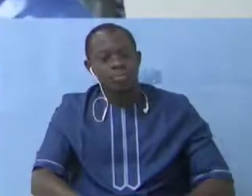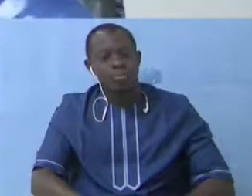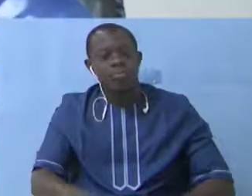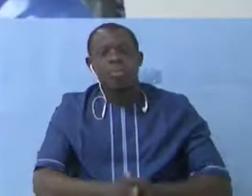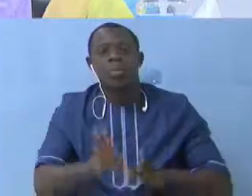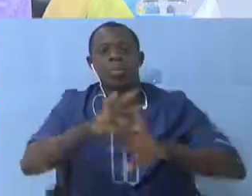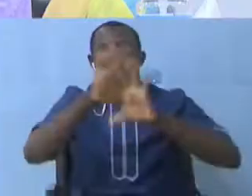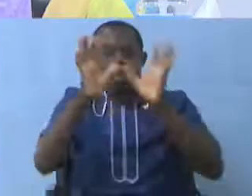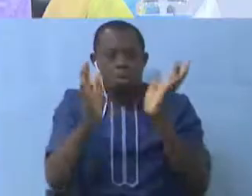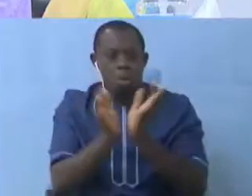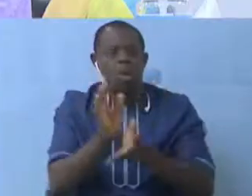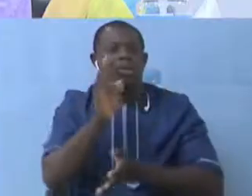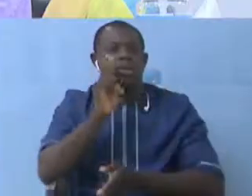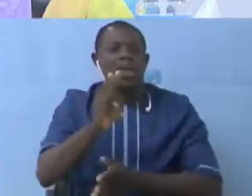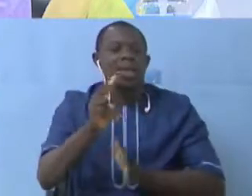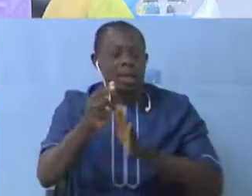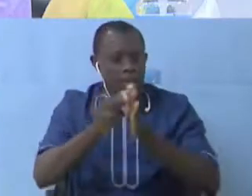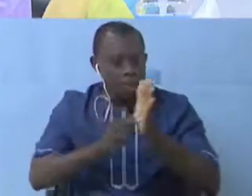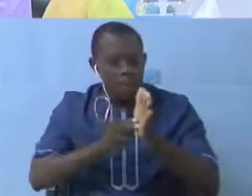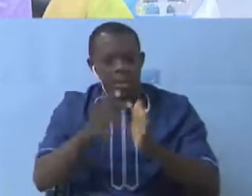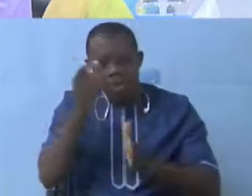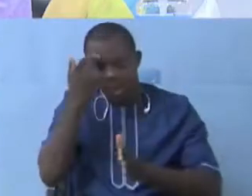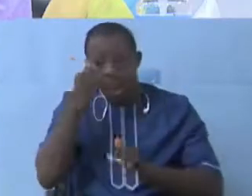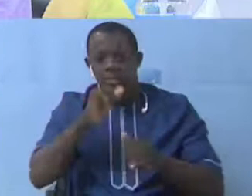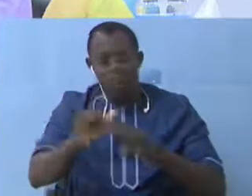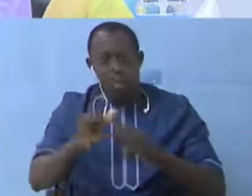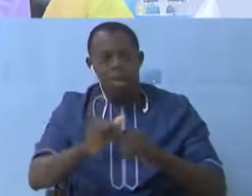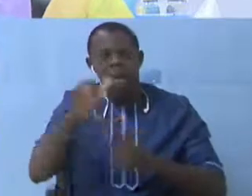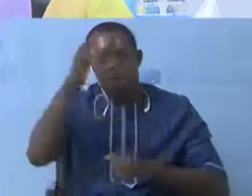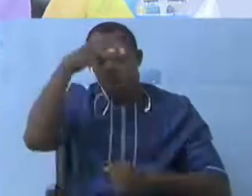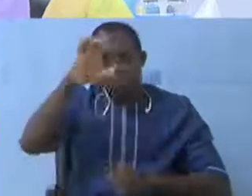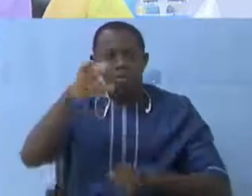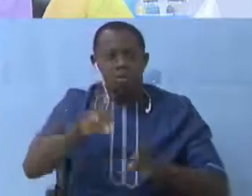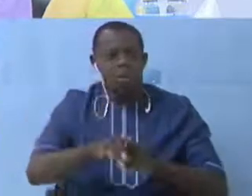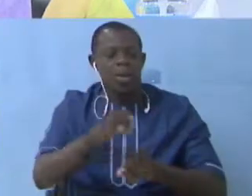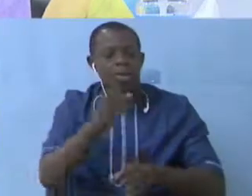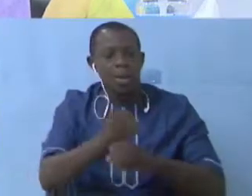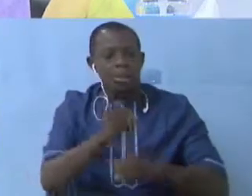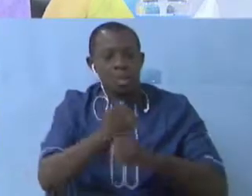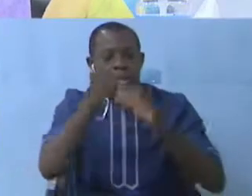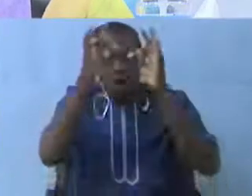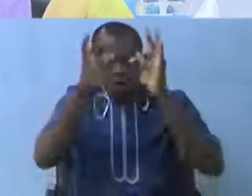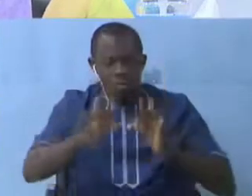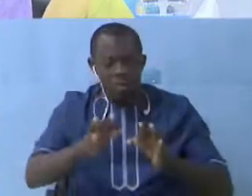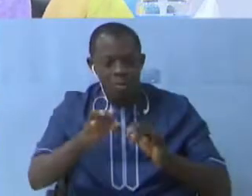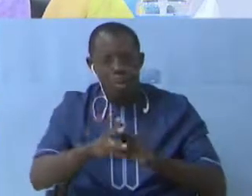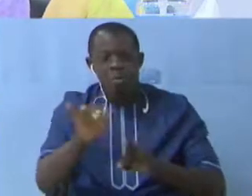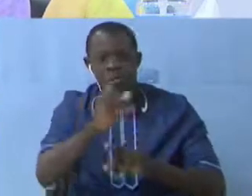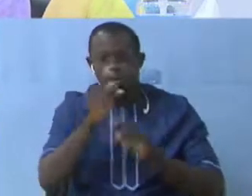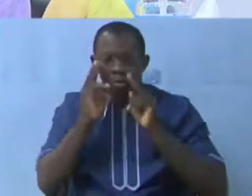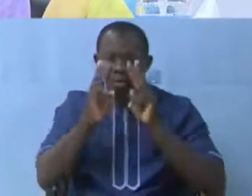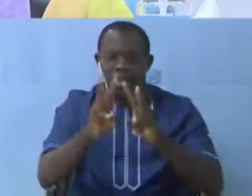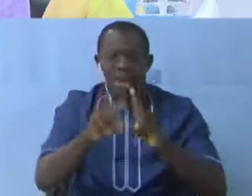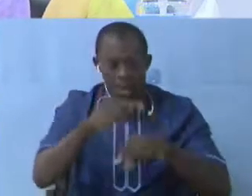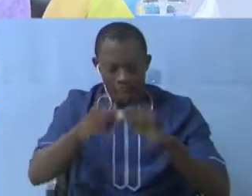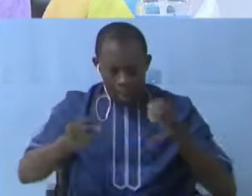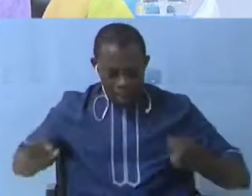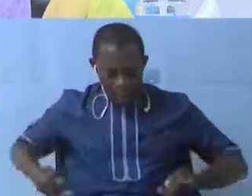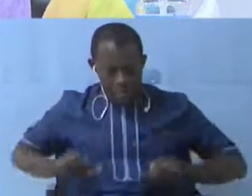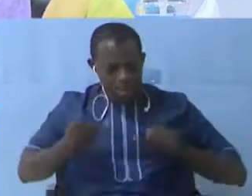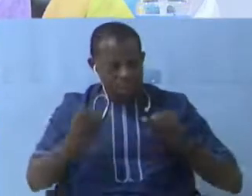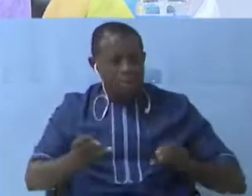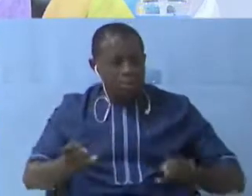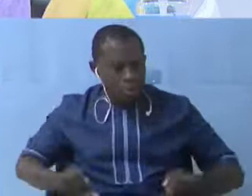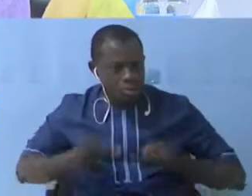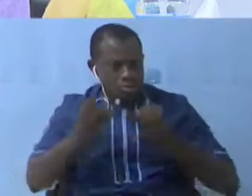saw the need for the Commission to set up a mechanism that will oversee the implementation of the declaration. ñu gis nag aajo bi nga xam ne